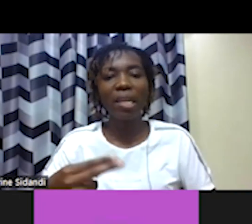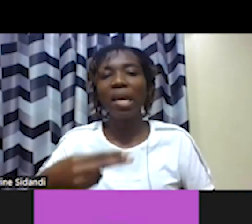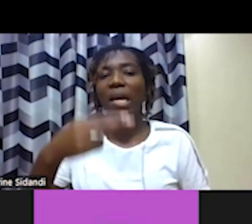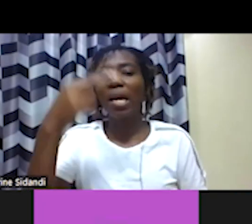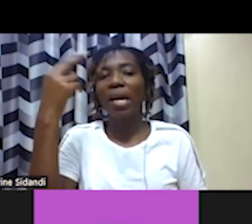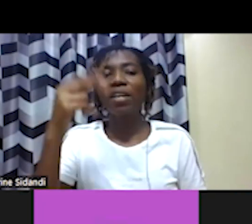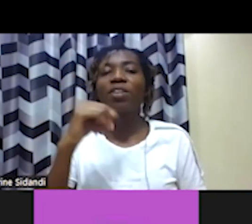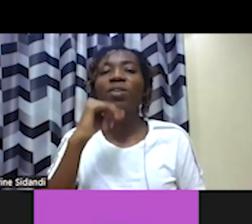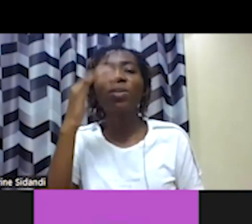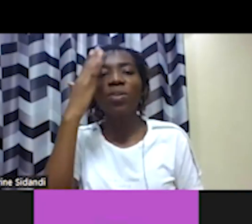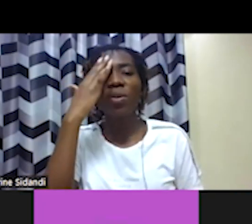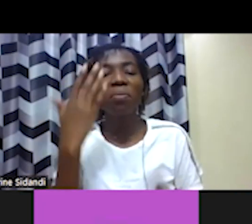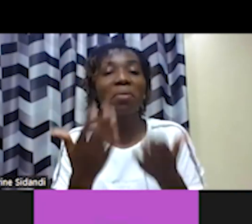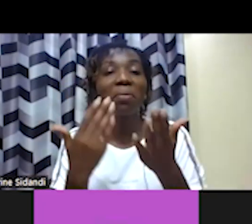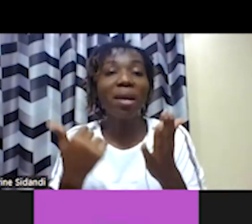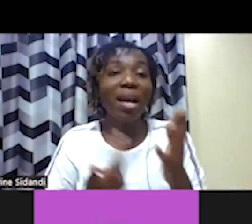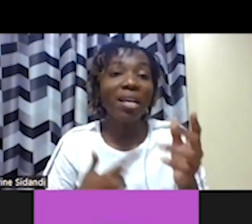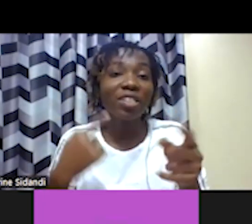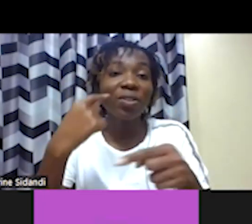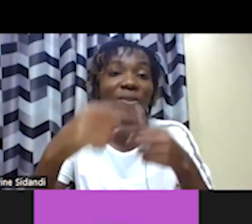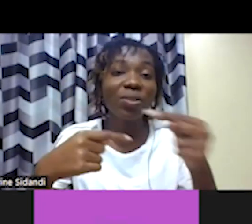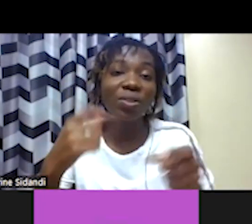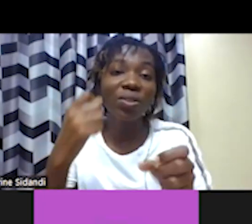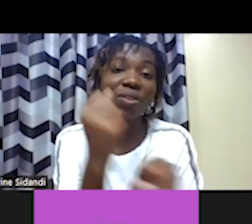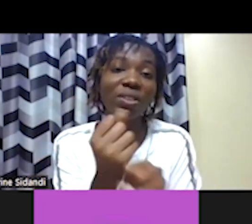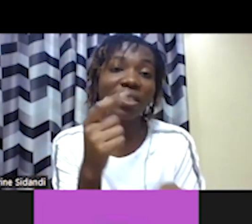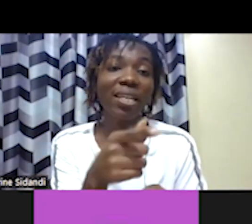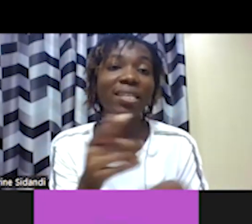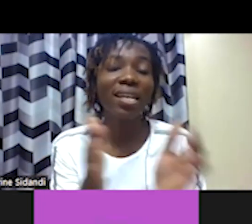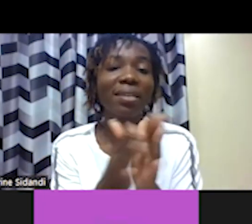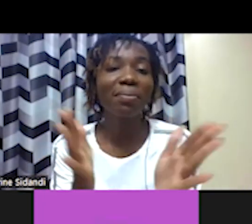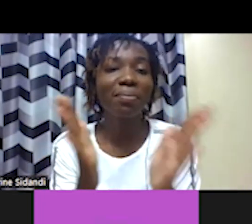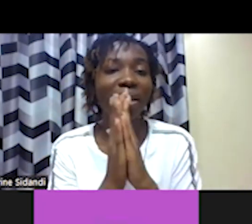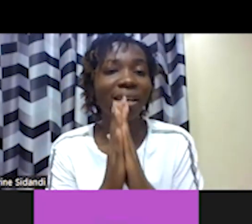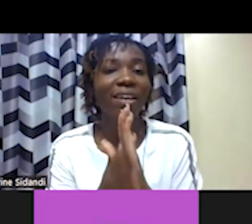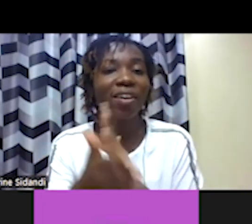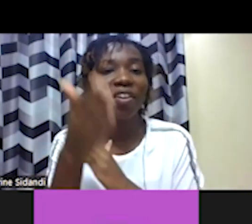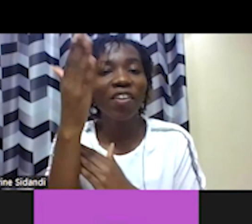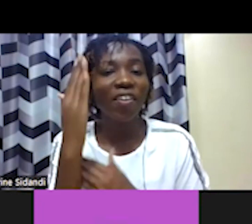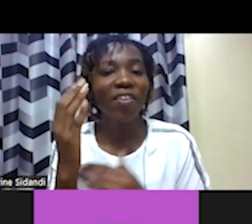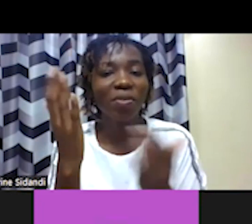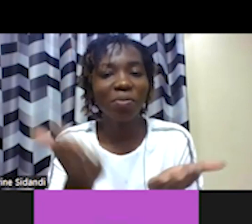need a new strategy or we just need to continue doing this and praying to God that He provides.